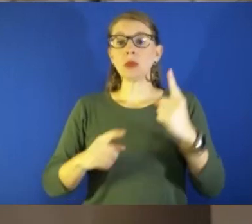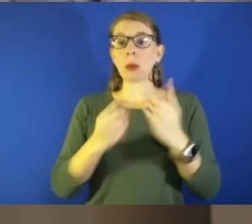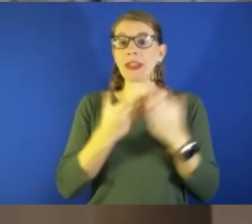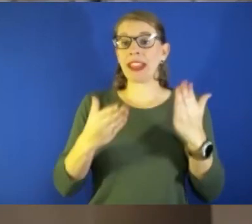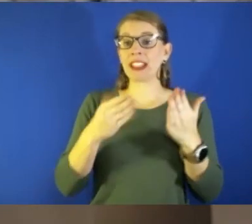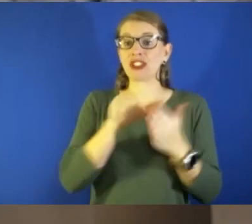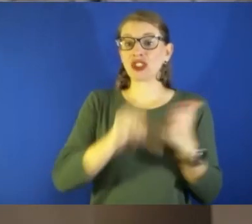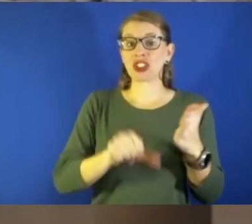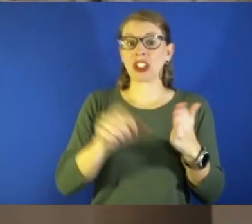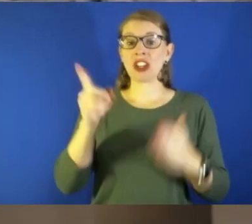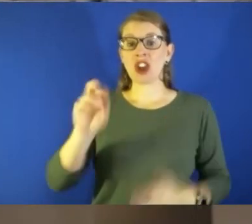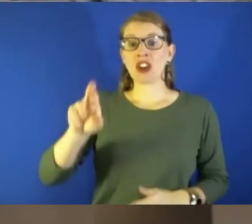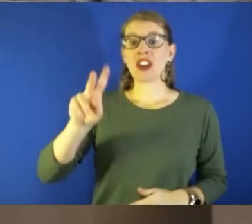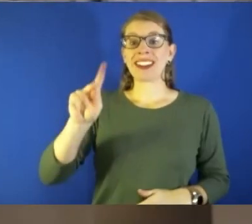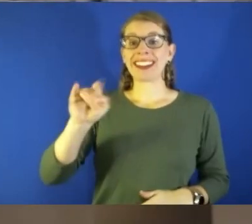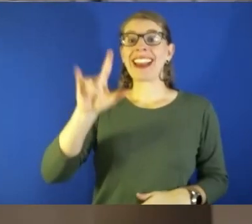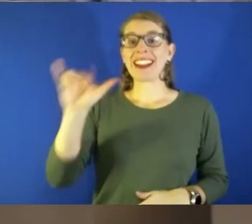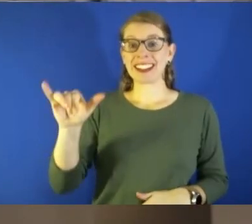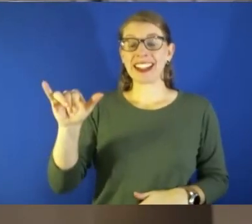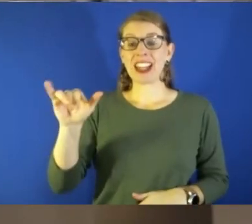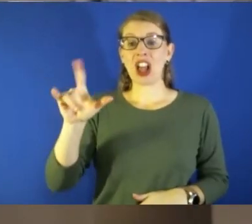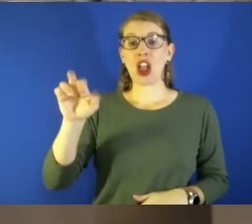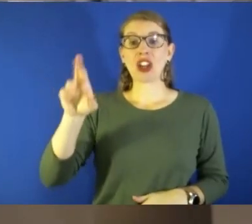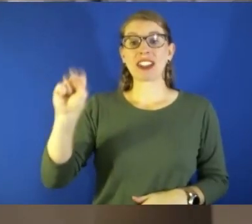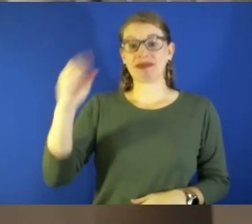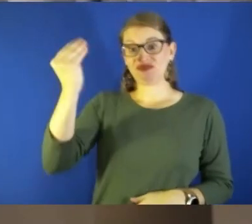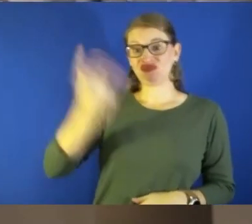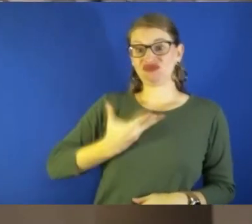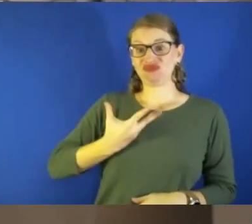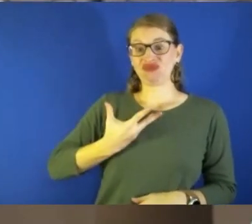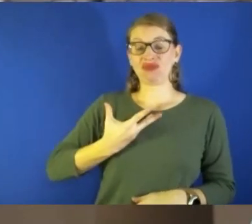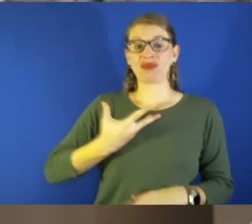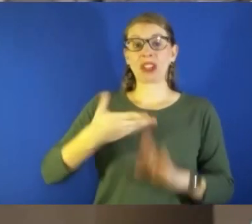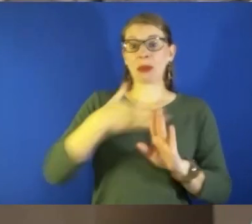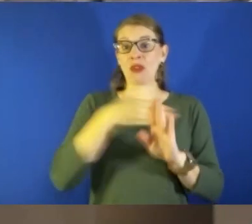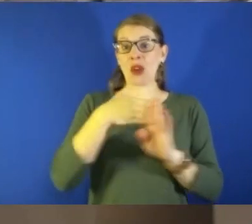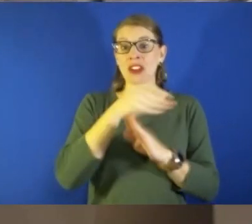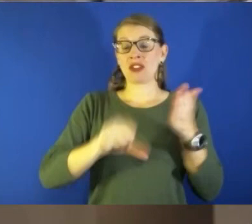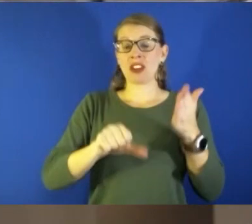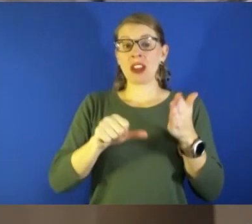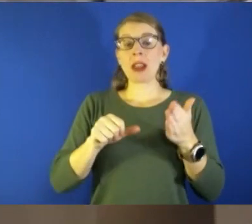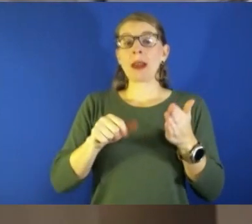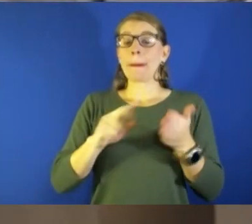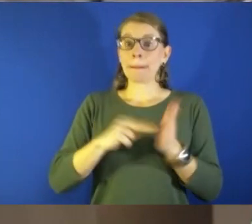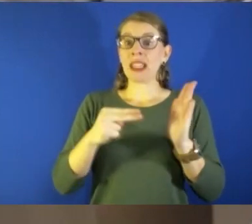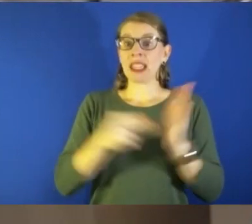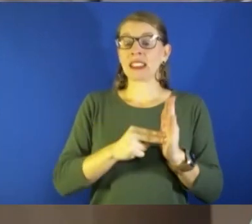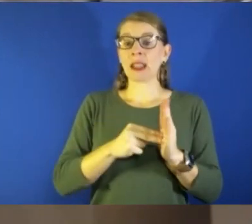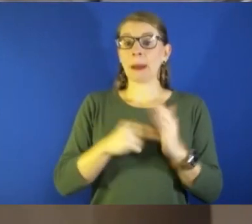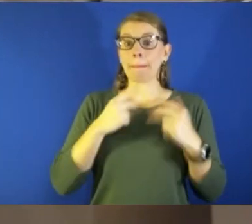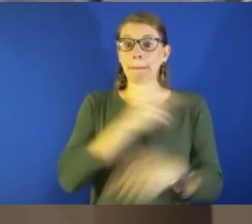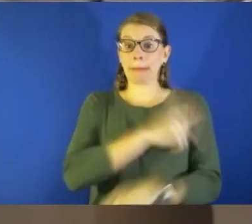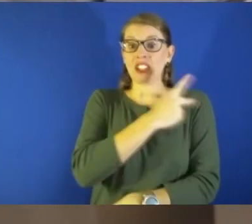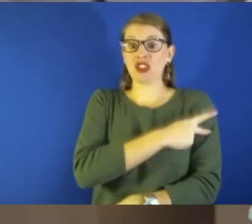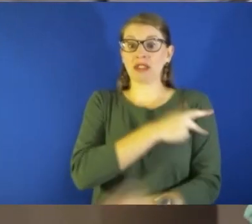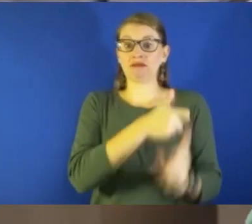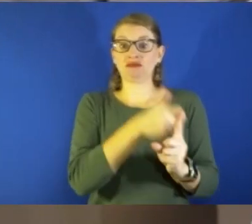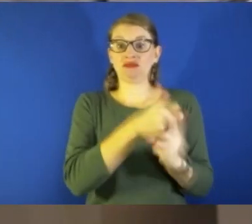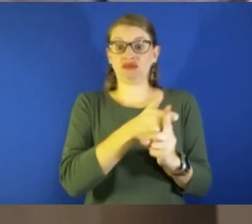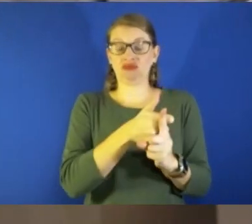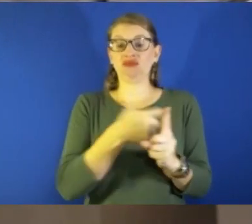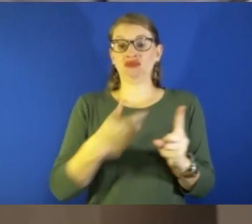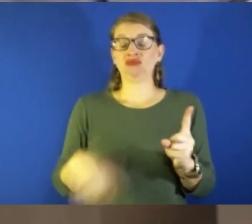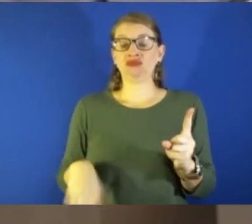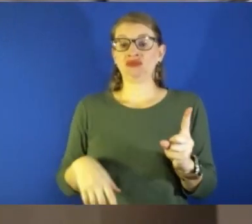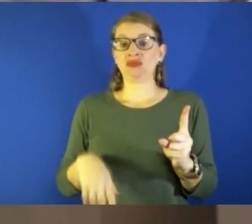Dr. Kelsey Larson, told me ahead of time is that this completely enables the patient most of the time to